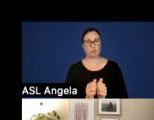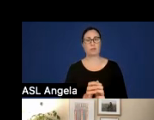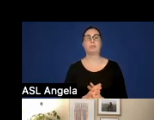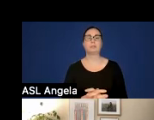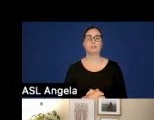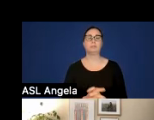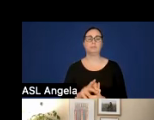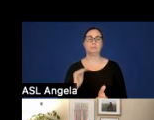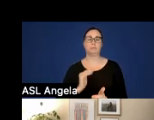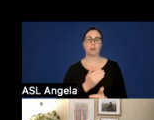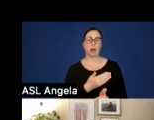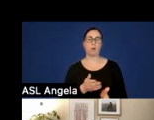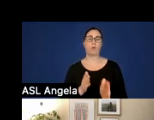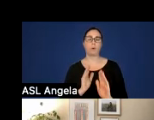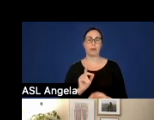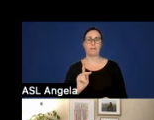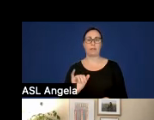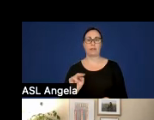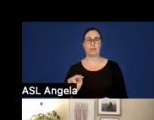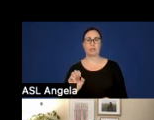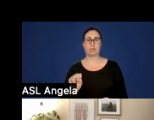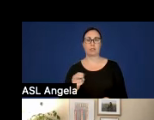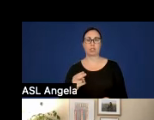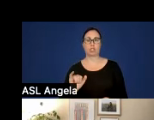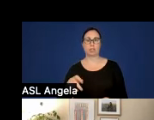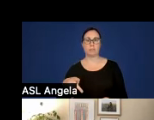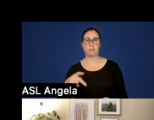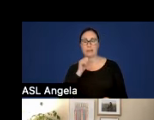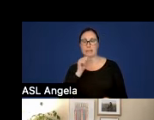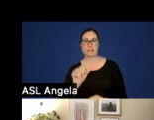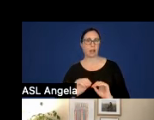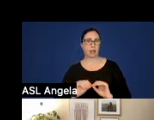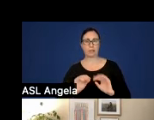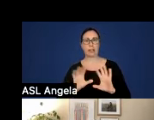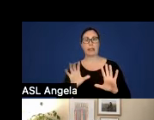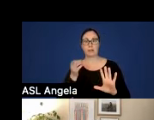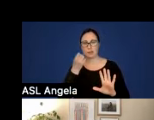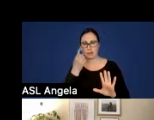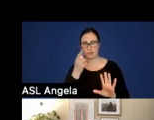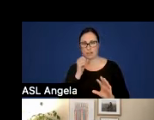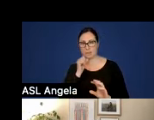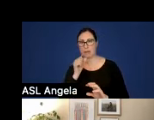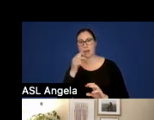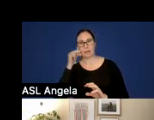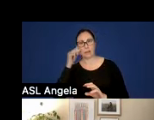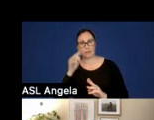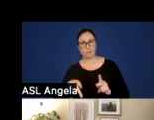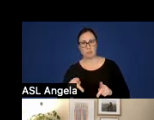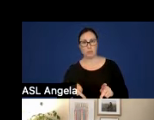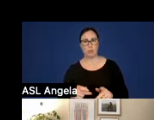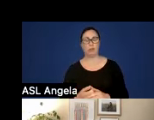way of kinship that is not clearly understood by non-Native folks.